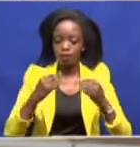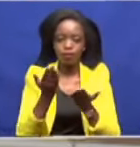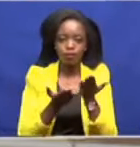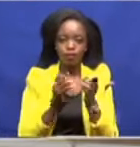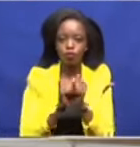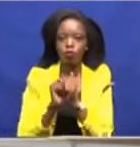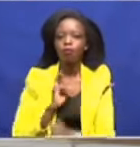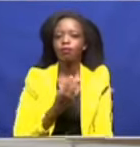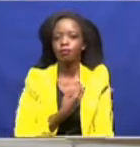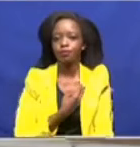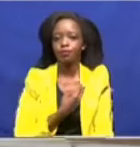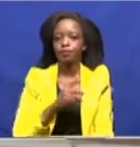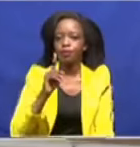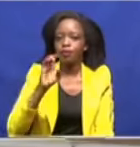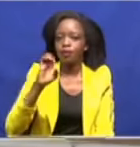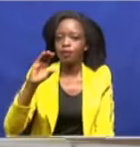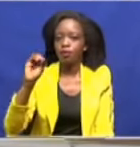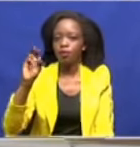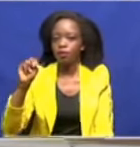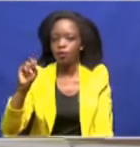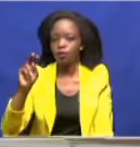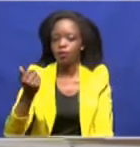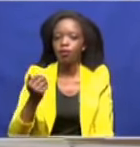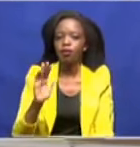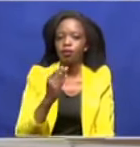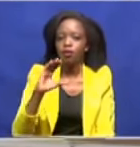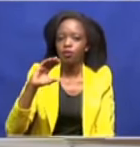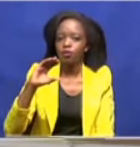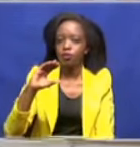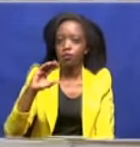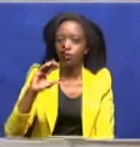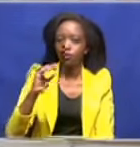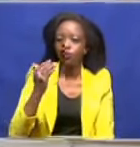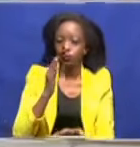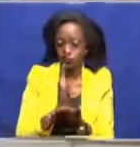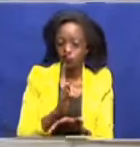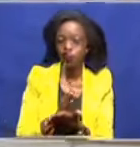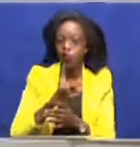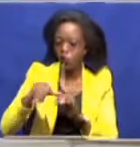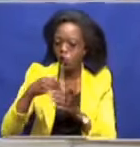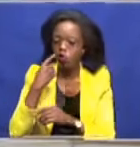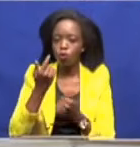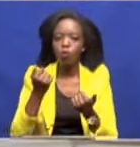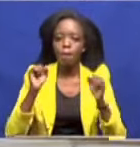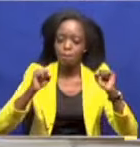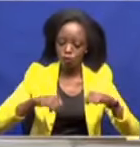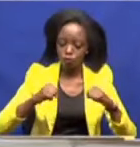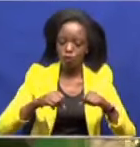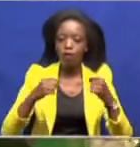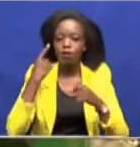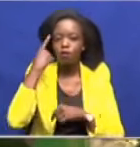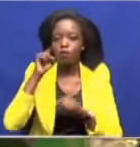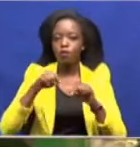us, Deacon Charles Washira, our seminarian Boniface, and indeed all those who made it possible for